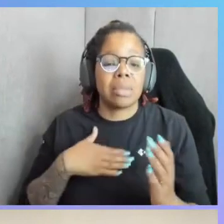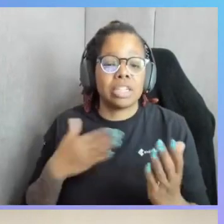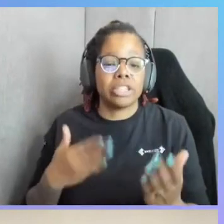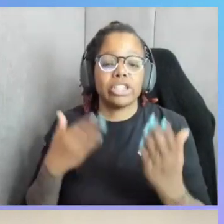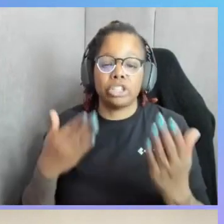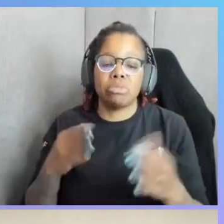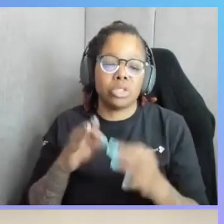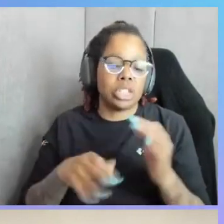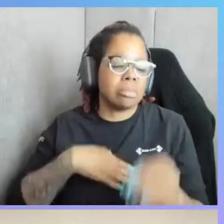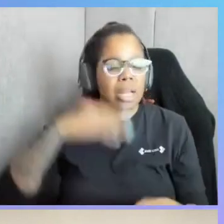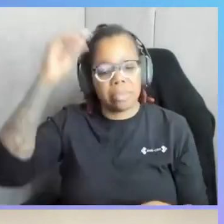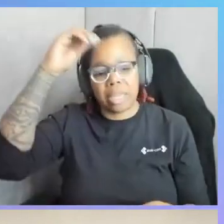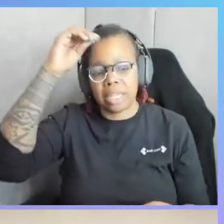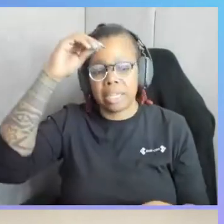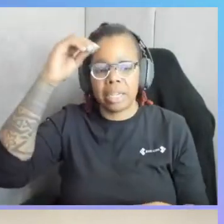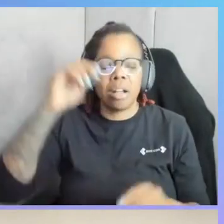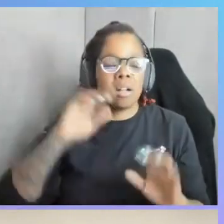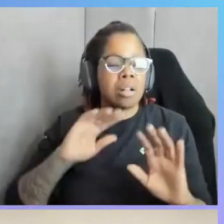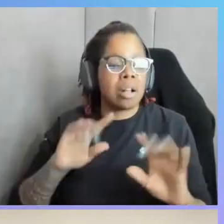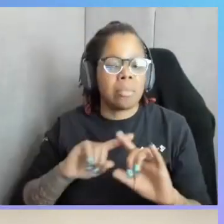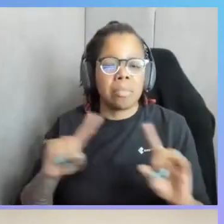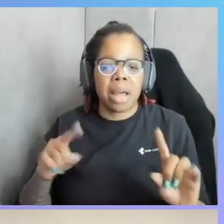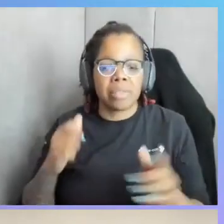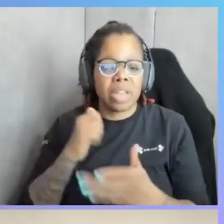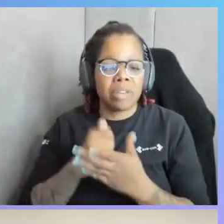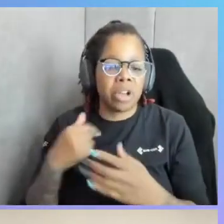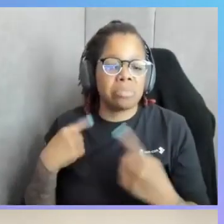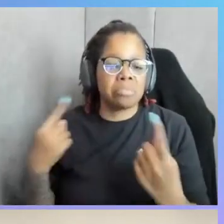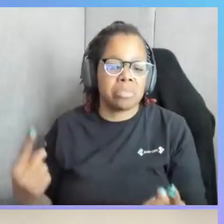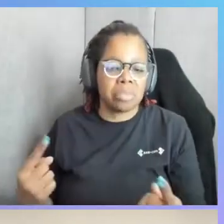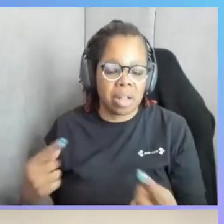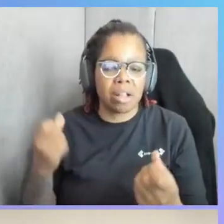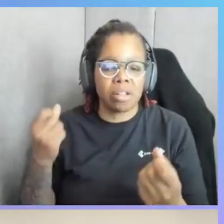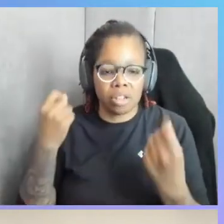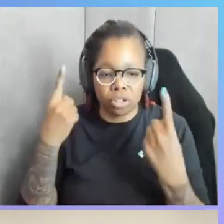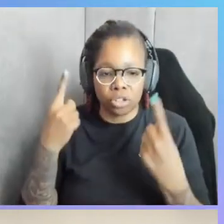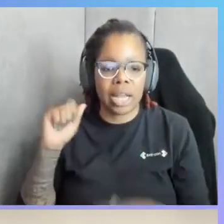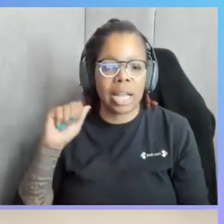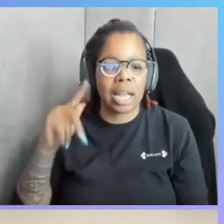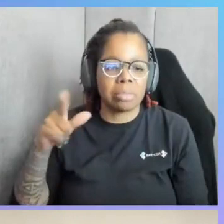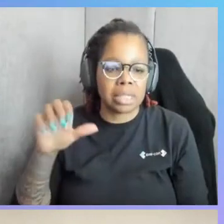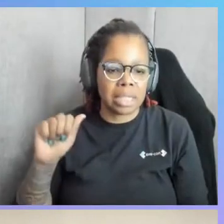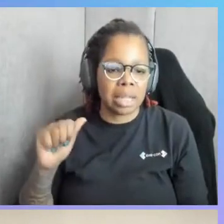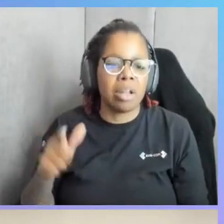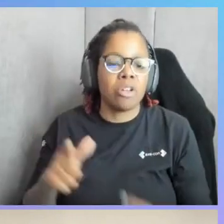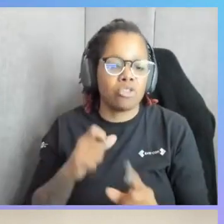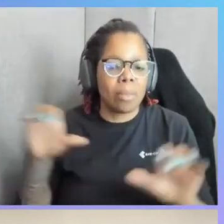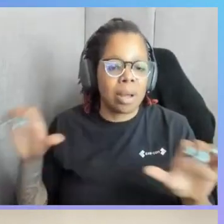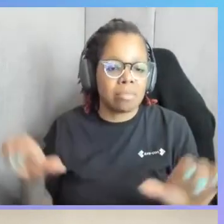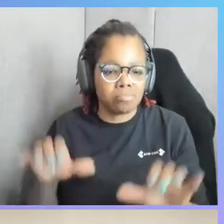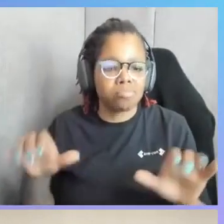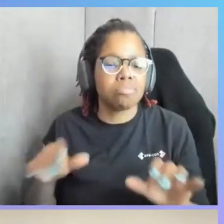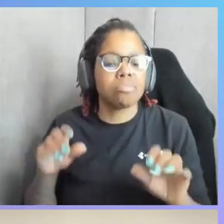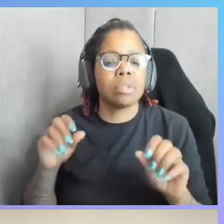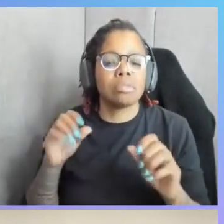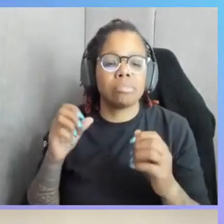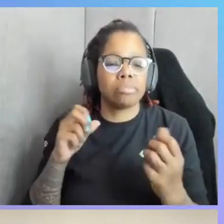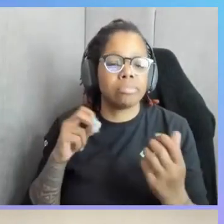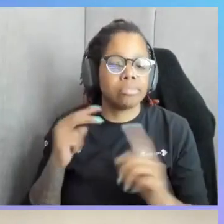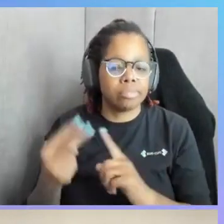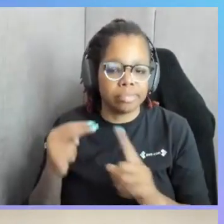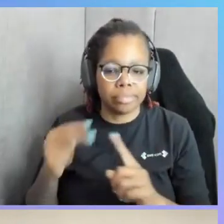just my opinions, but they have helped me understand the APCA from an actionable standpoint.